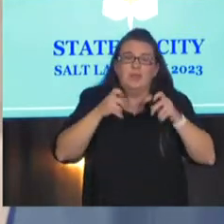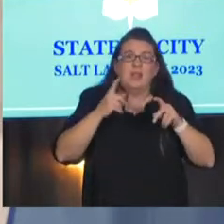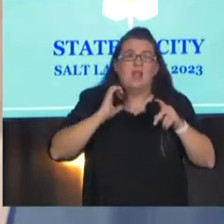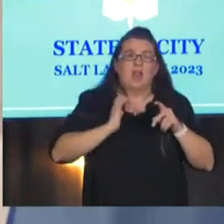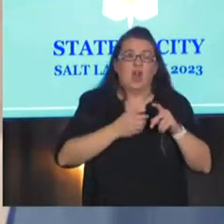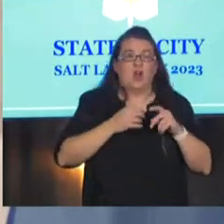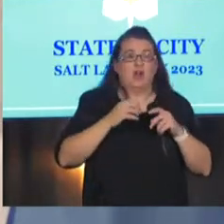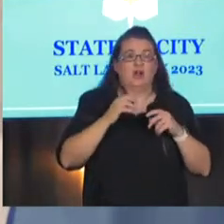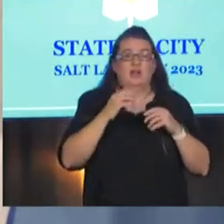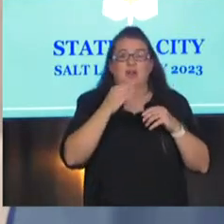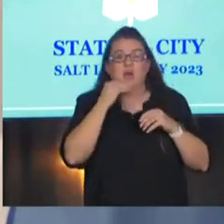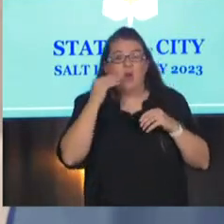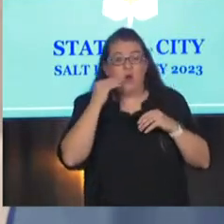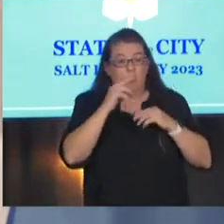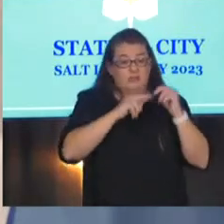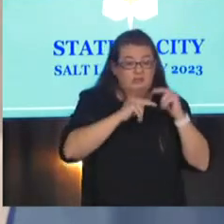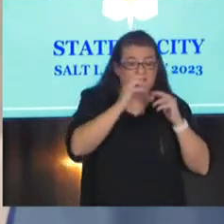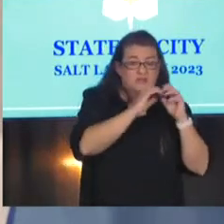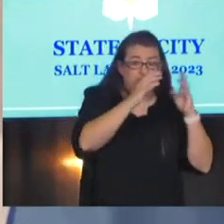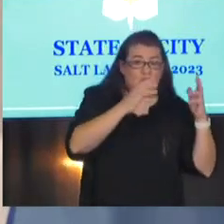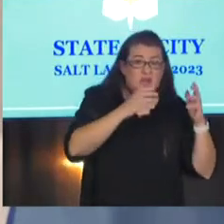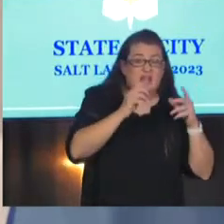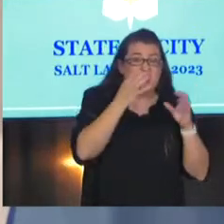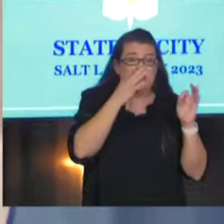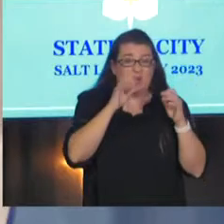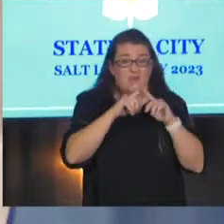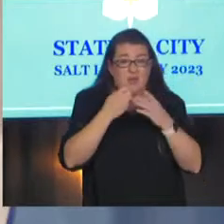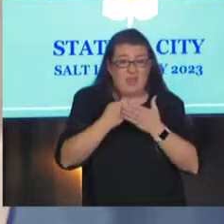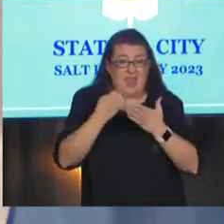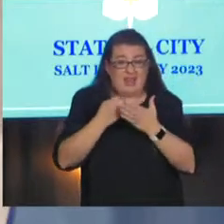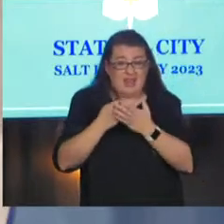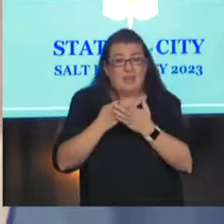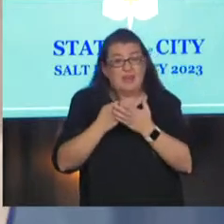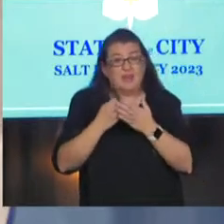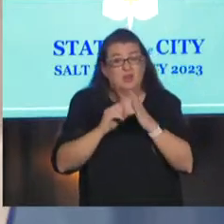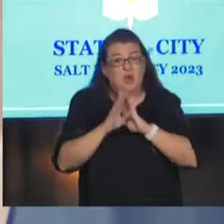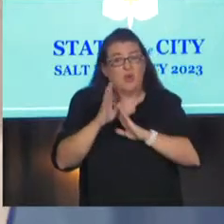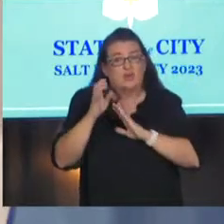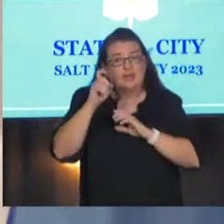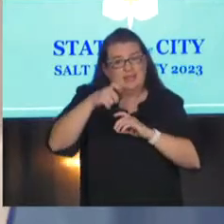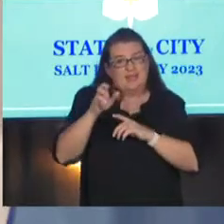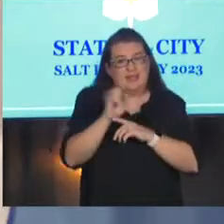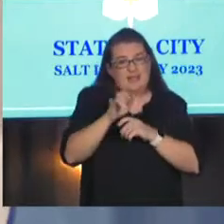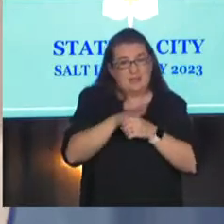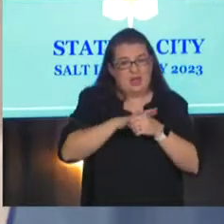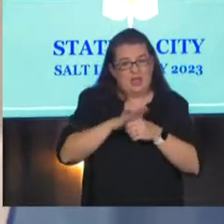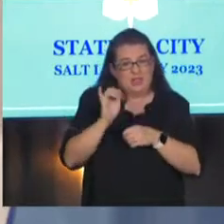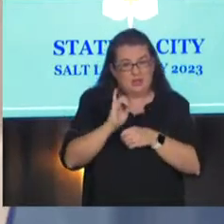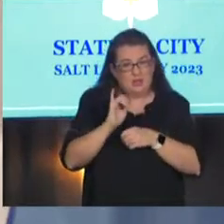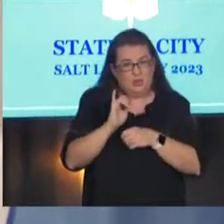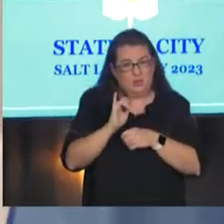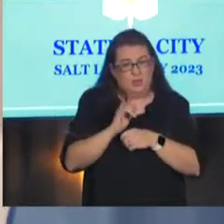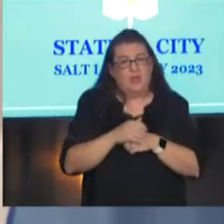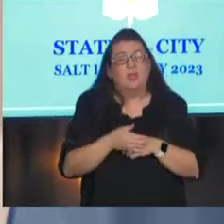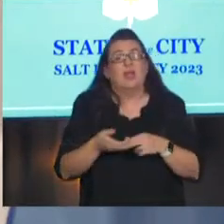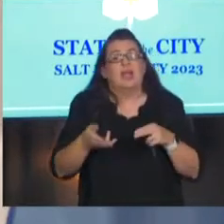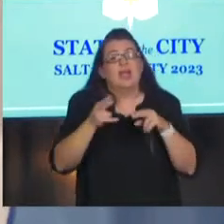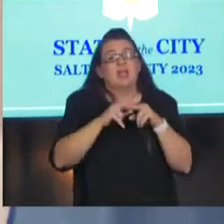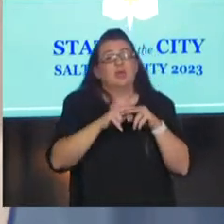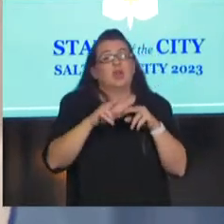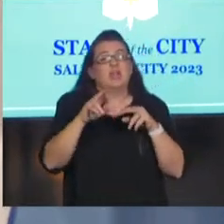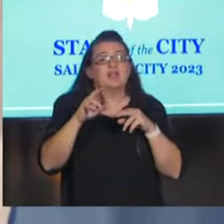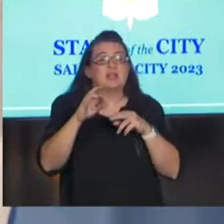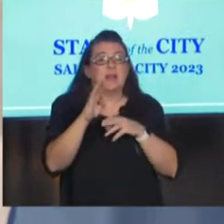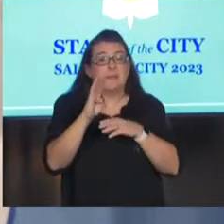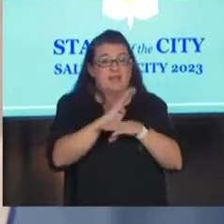residential growth distract us from the need for economic growth in those very neighborhoods as well. Increased commercial density actually brings